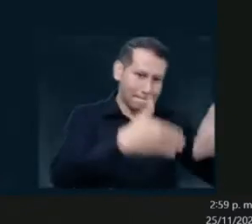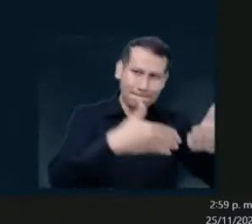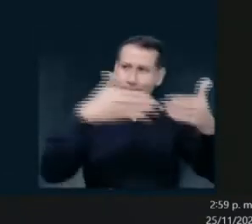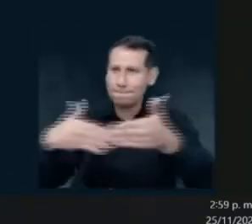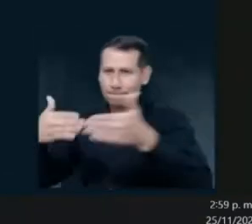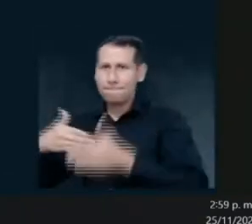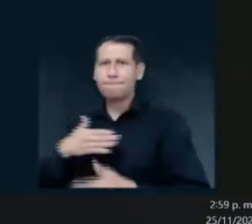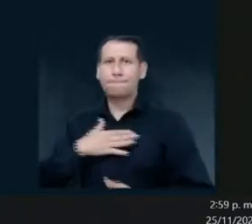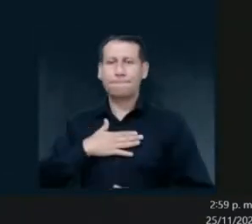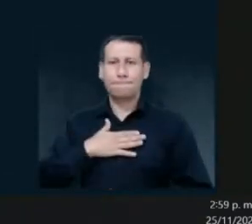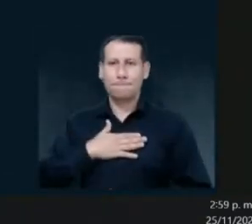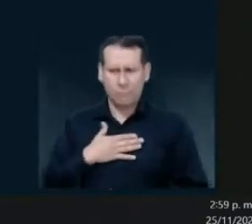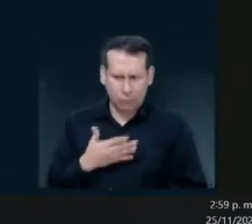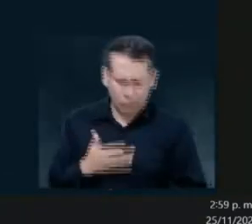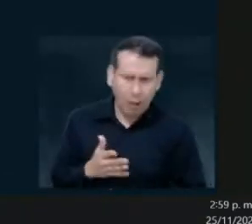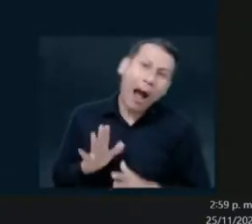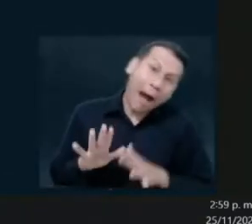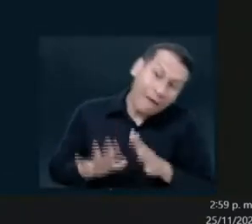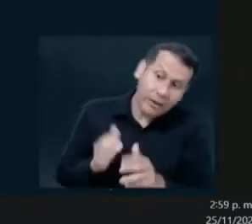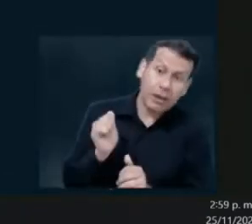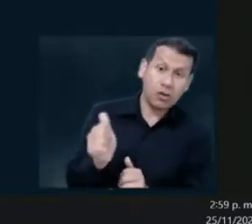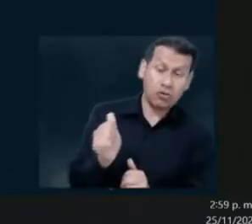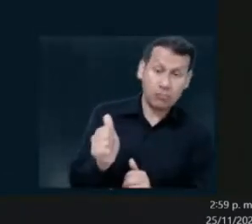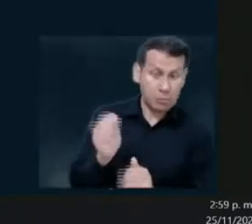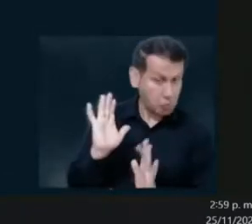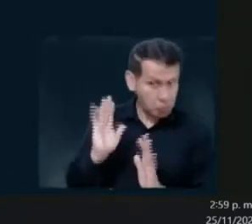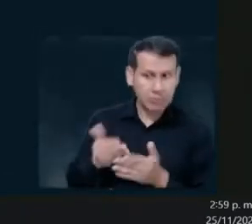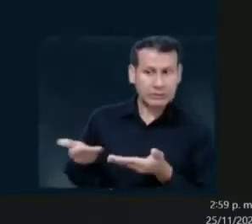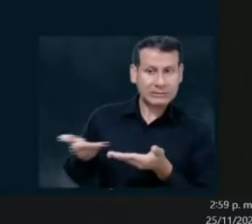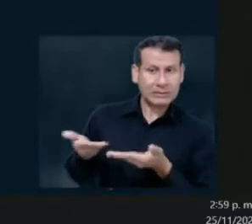And they actually can build their own service